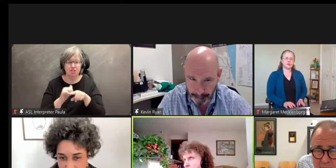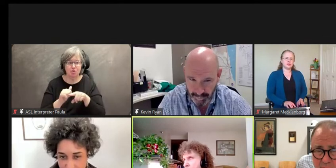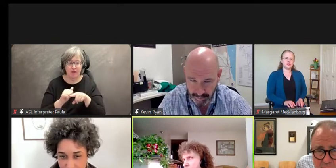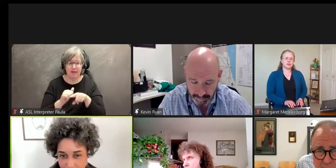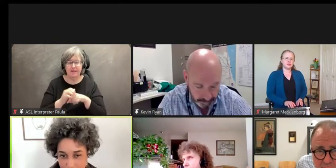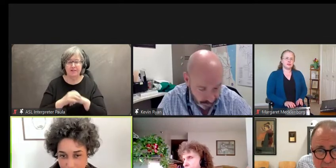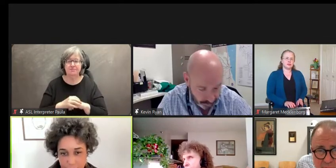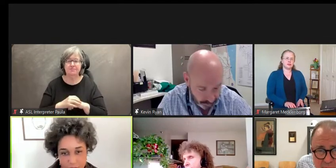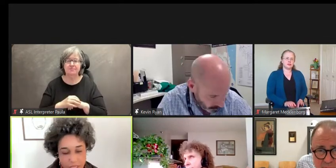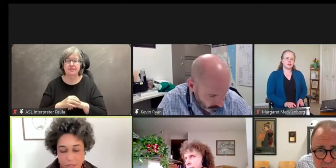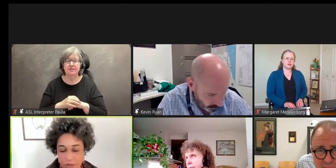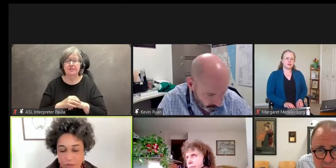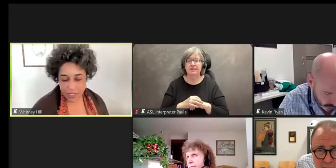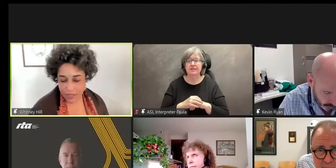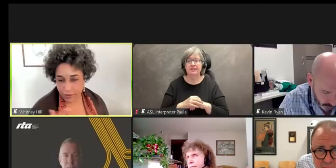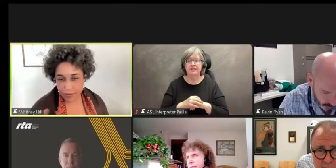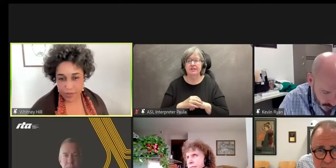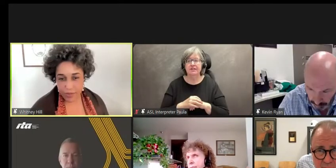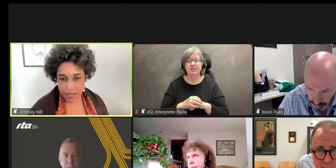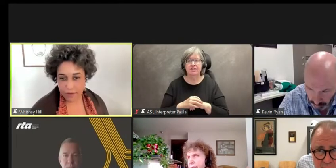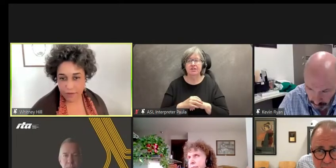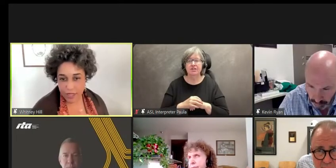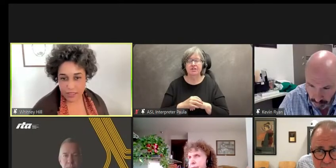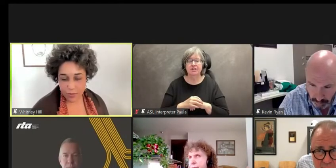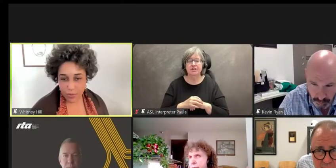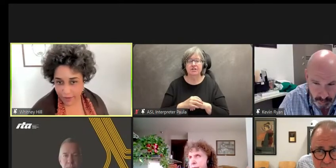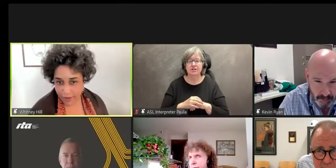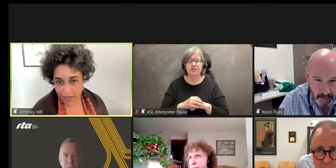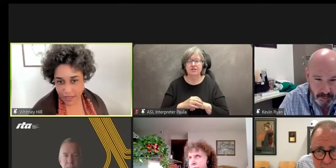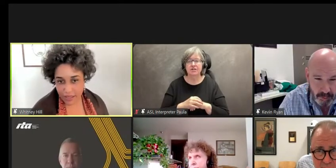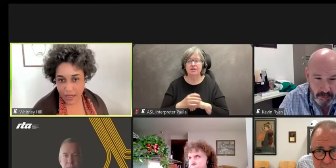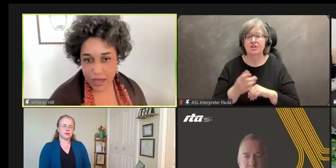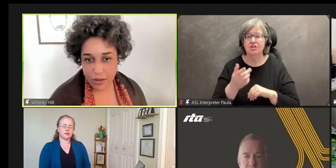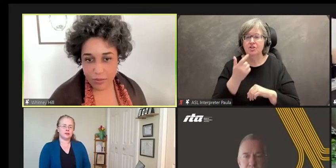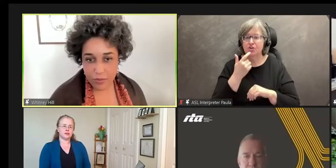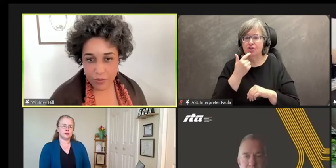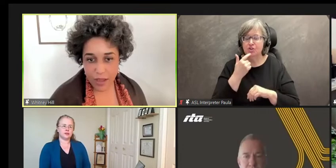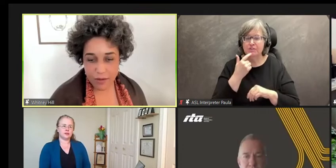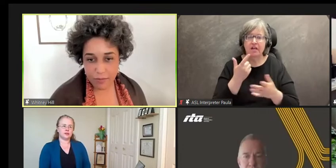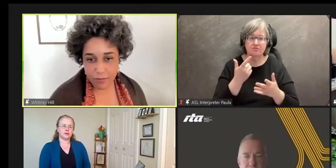seems like you mentioned there being an influx of private